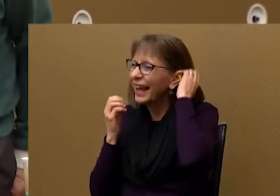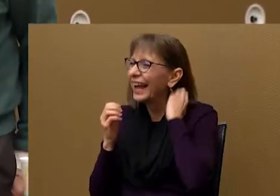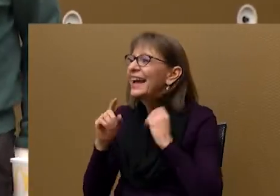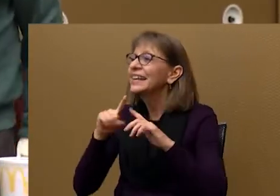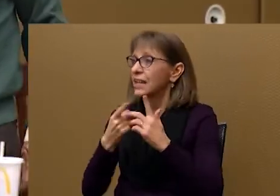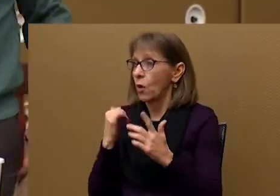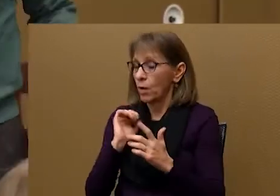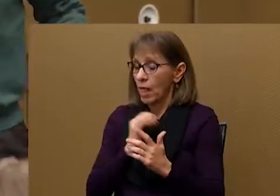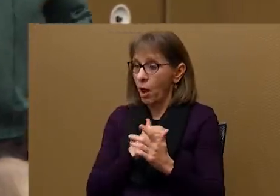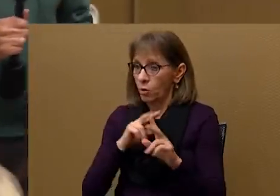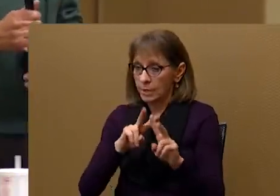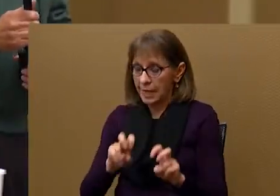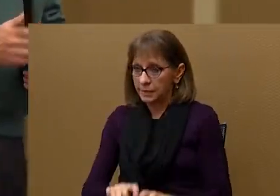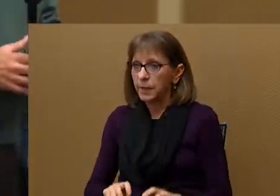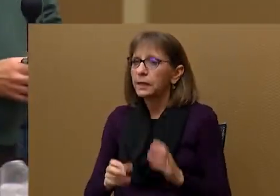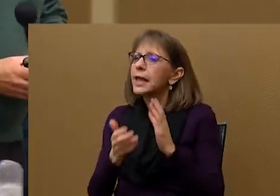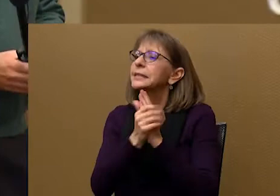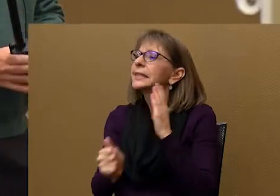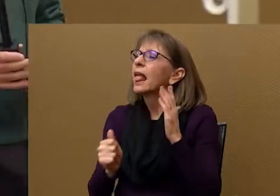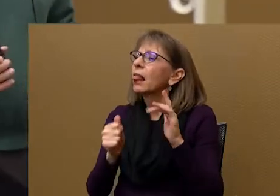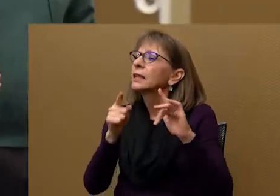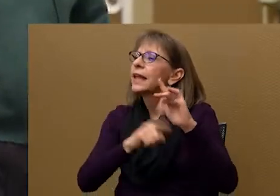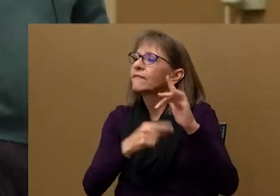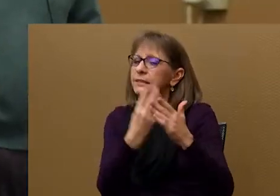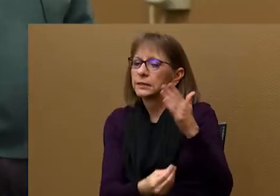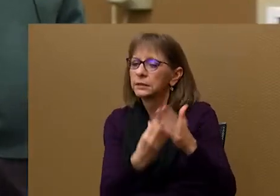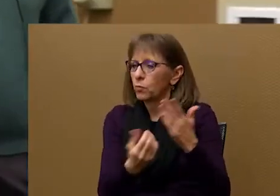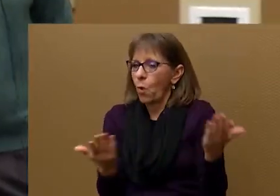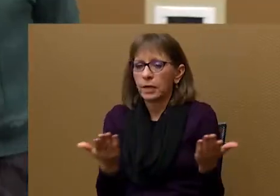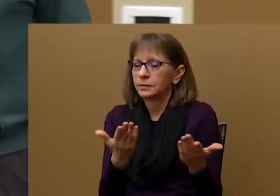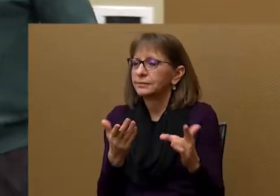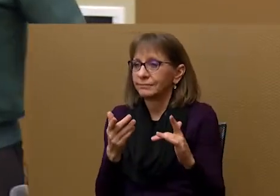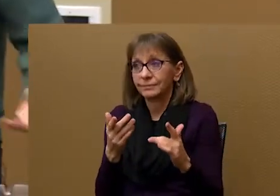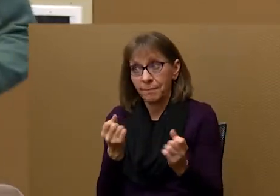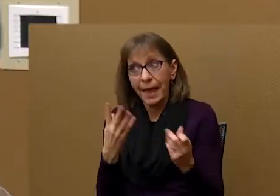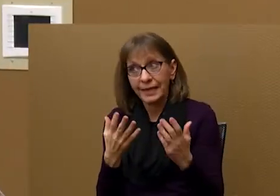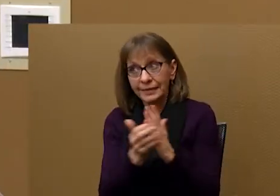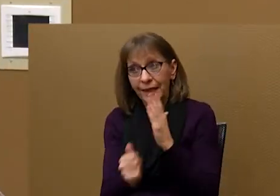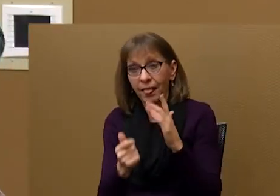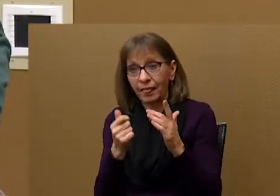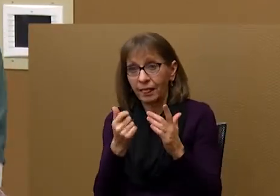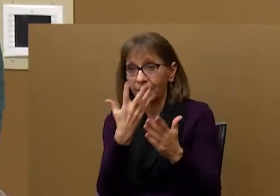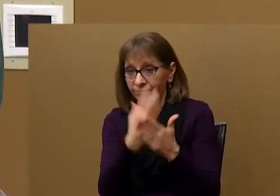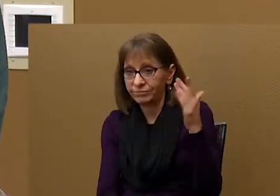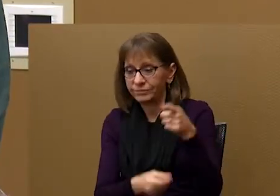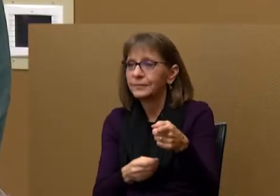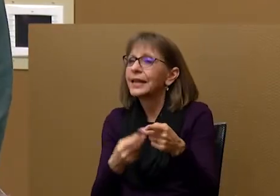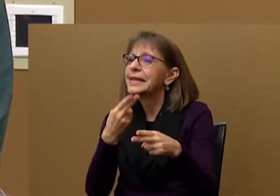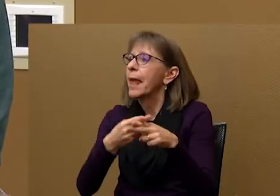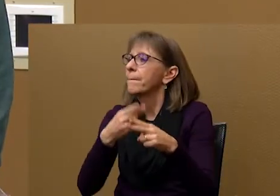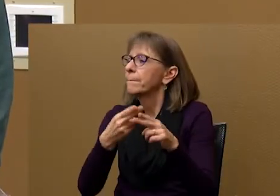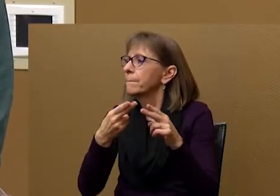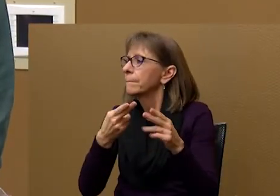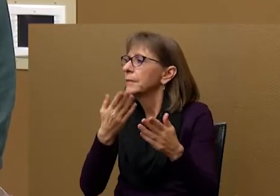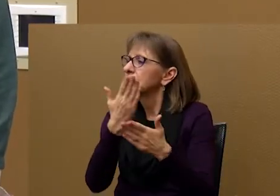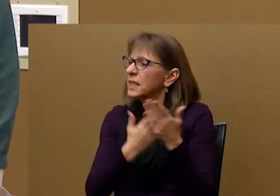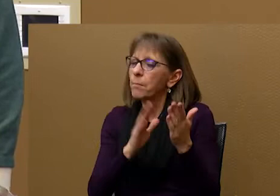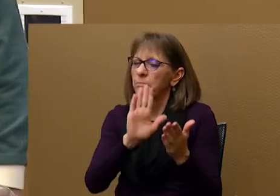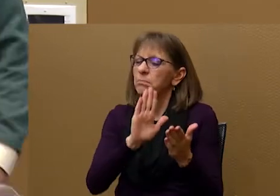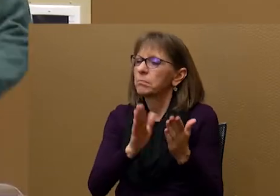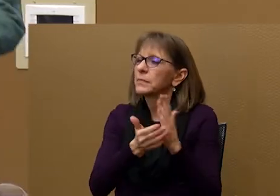example. Okay, let's start with our assessment. Skill deficits. Anybody? What do you think the skill deficits? There are